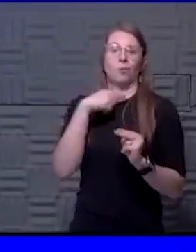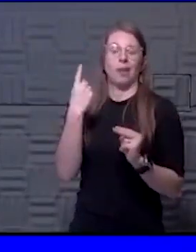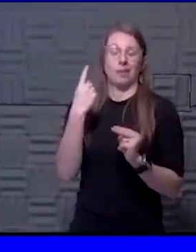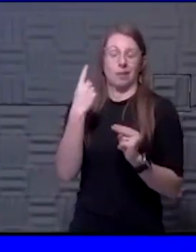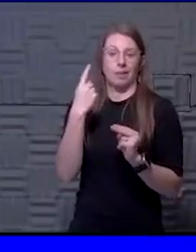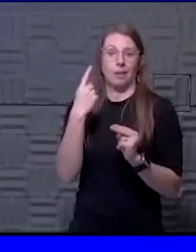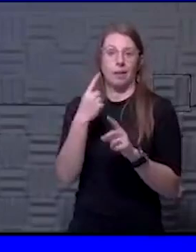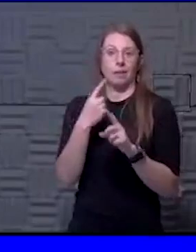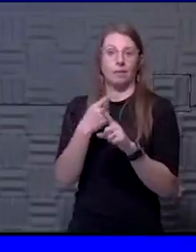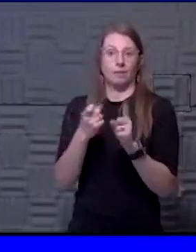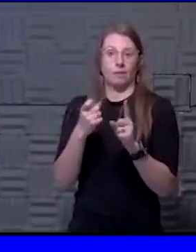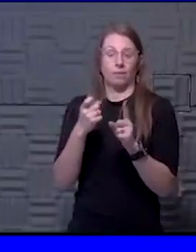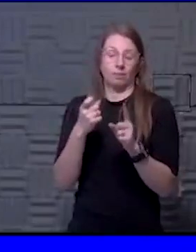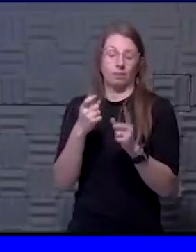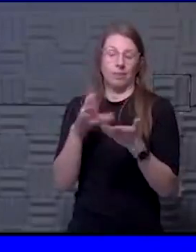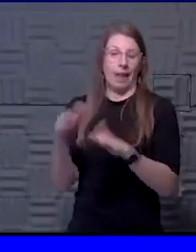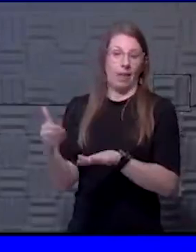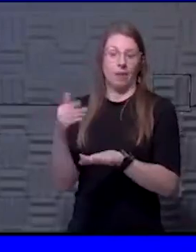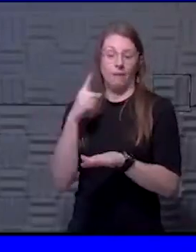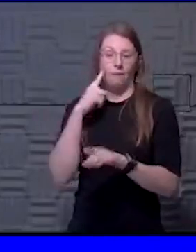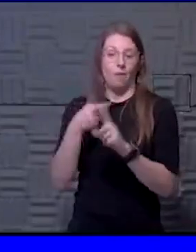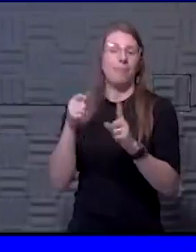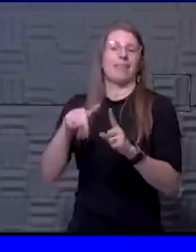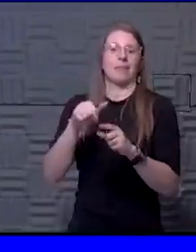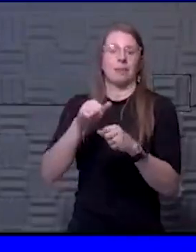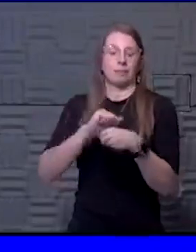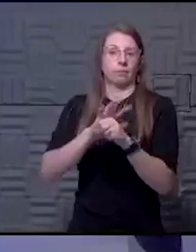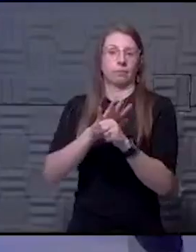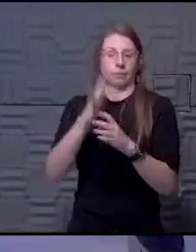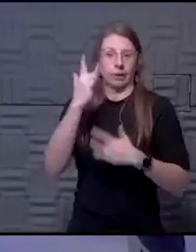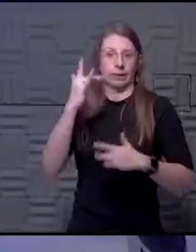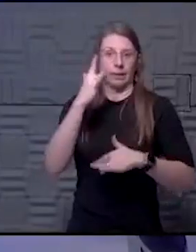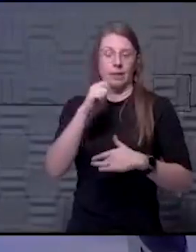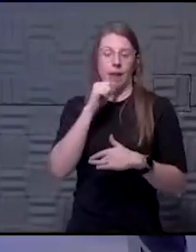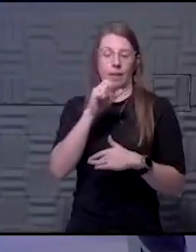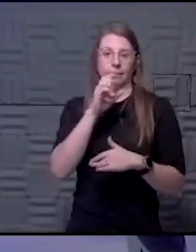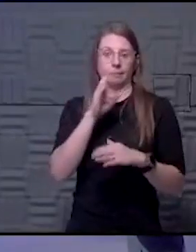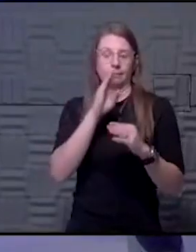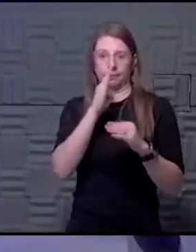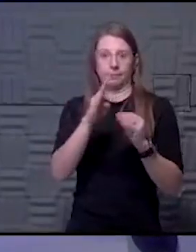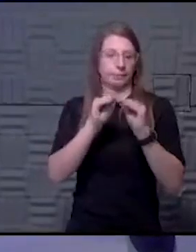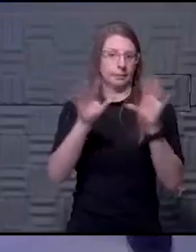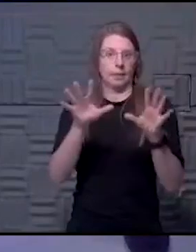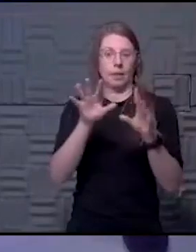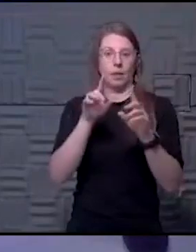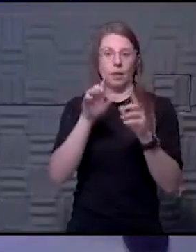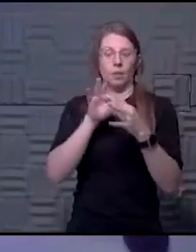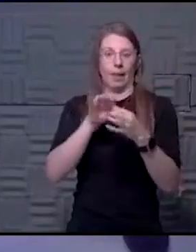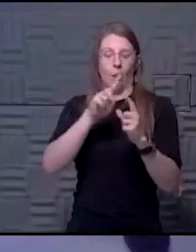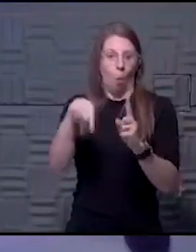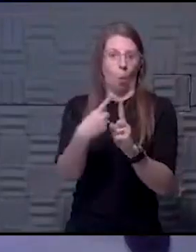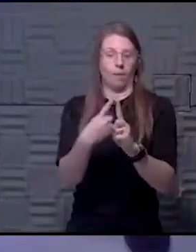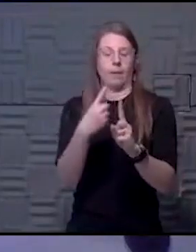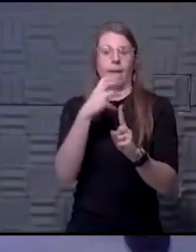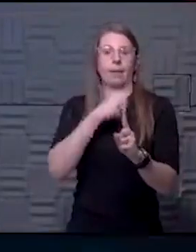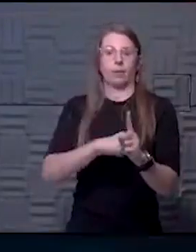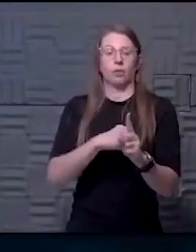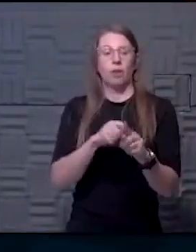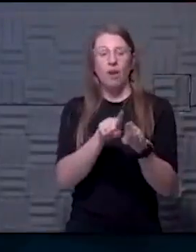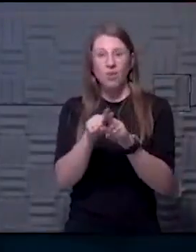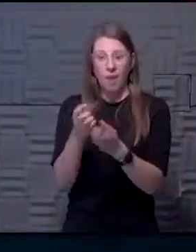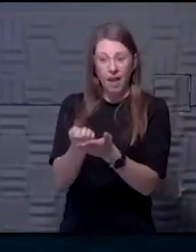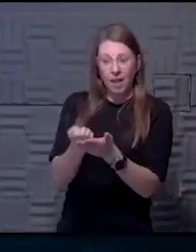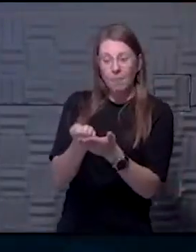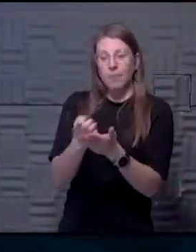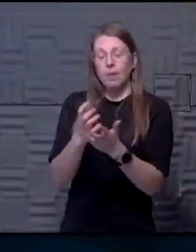even death from this disease. So it's not quite that straightforward. And also, Mayor, it tends that in economic areas where there's